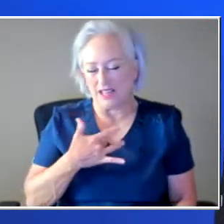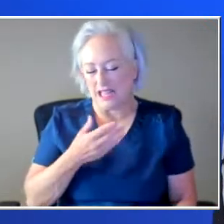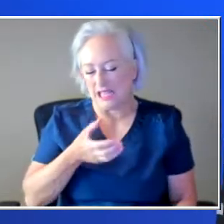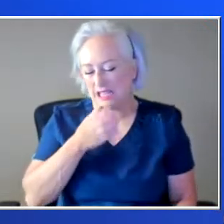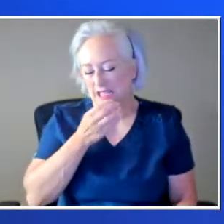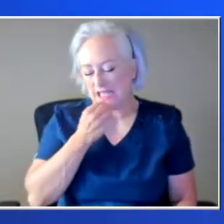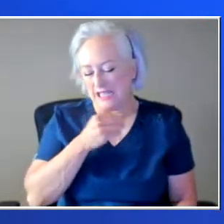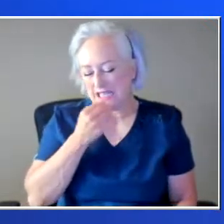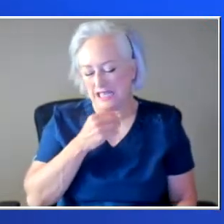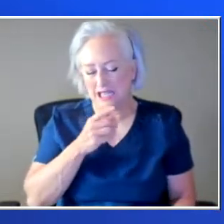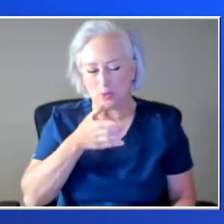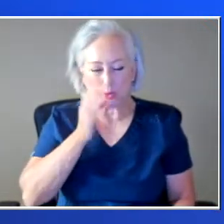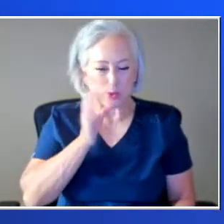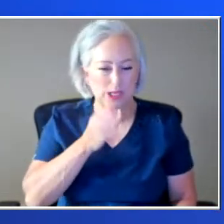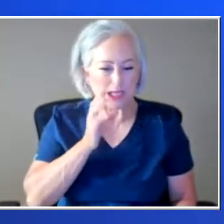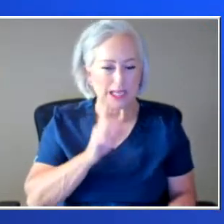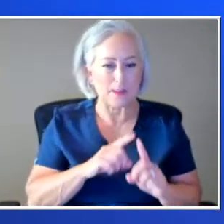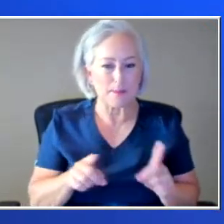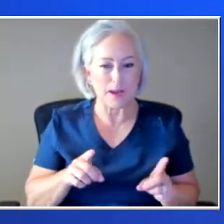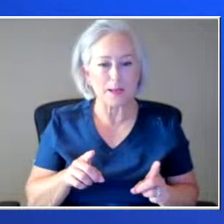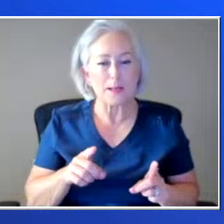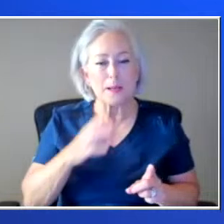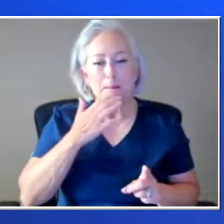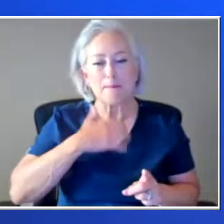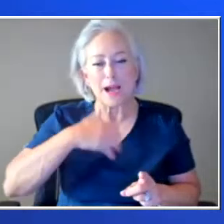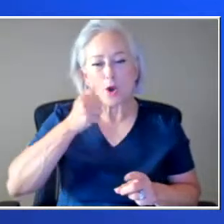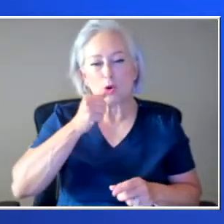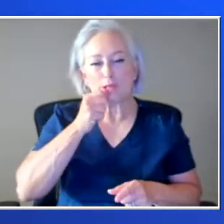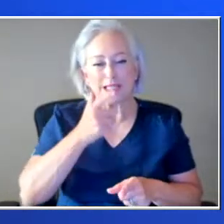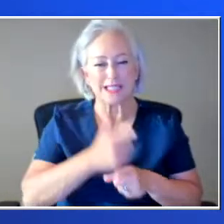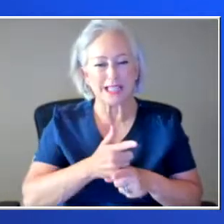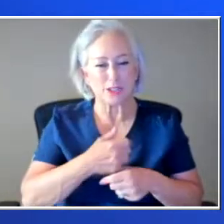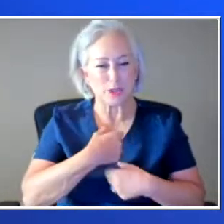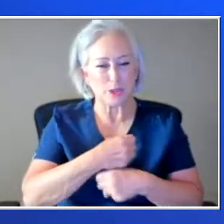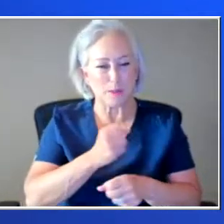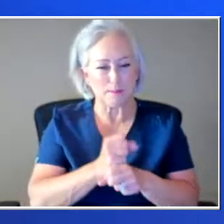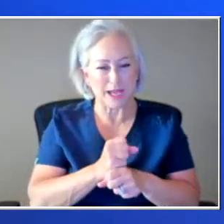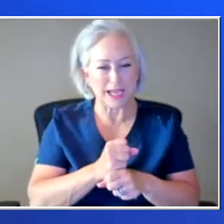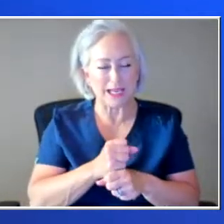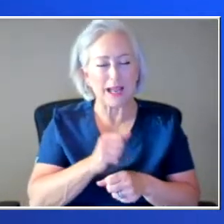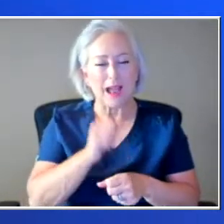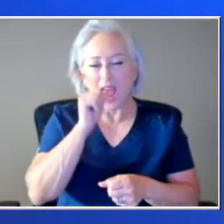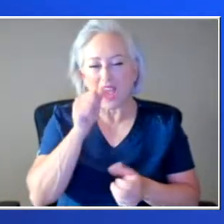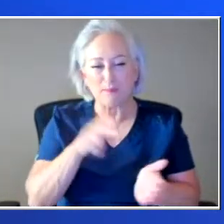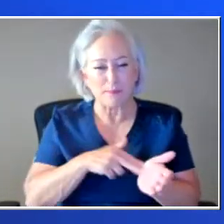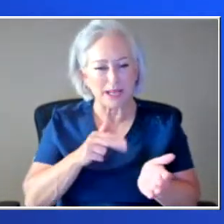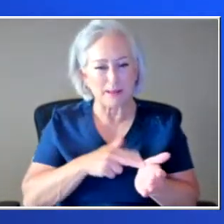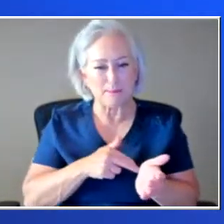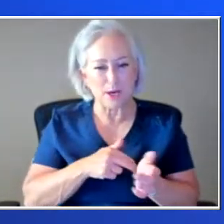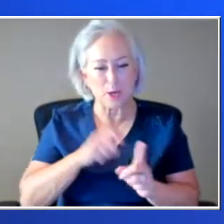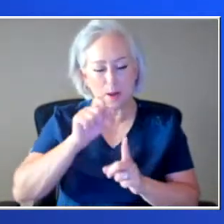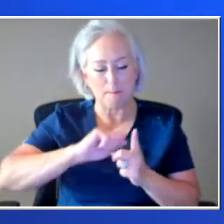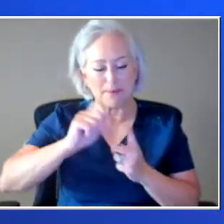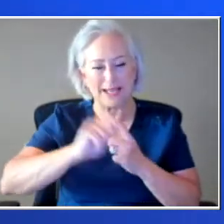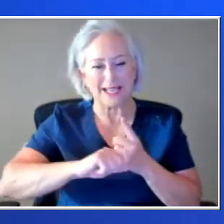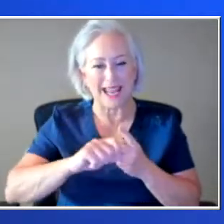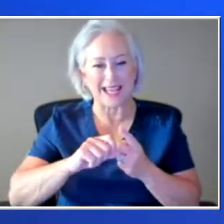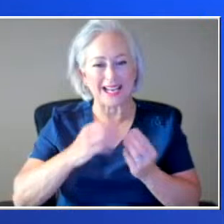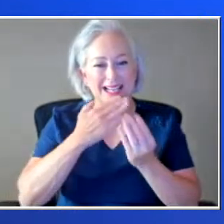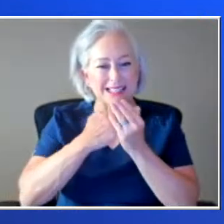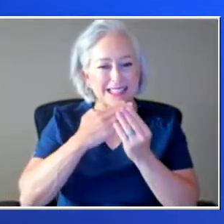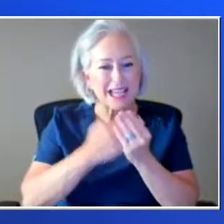sister Bonnie, made me a peanut butter and banana sandwich. And she's going, "Come on, baby, just take a